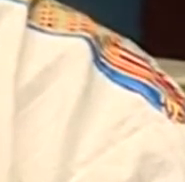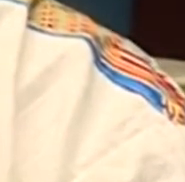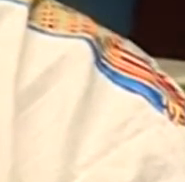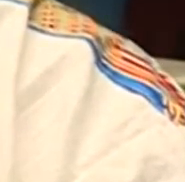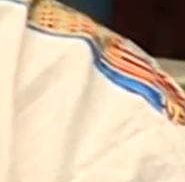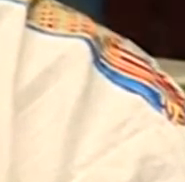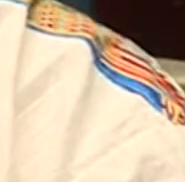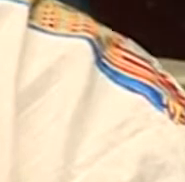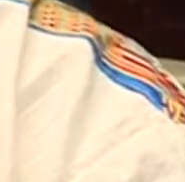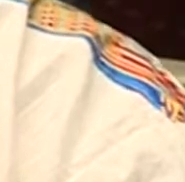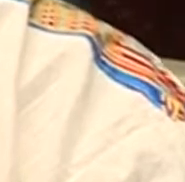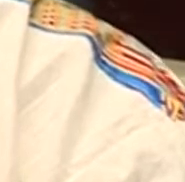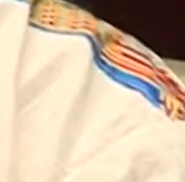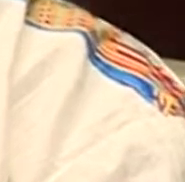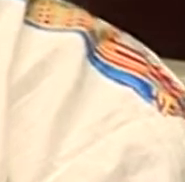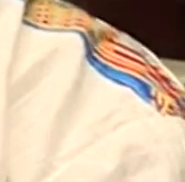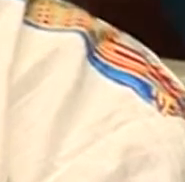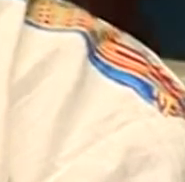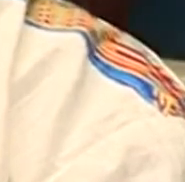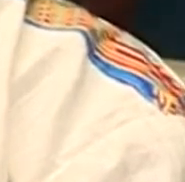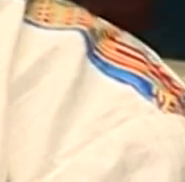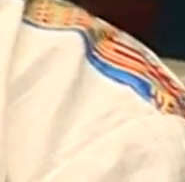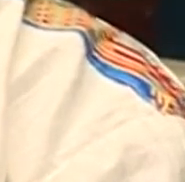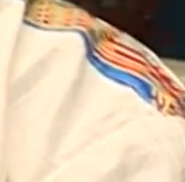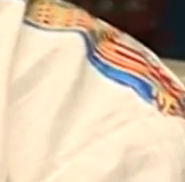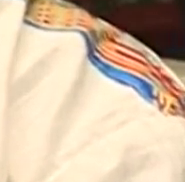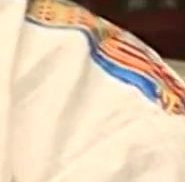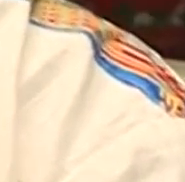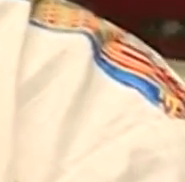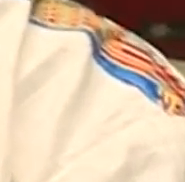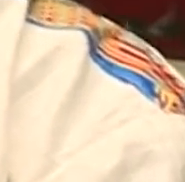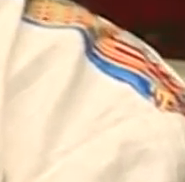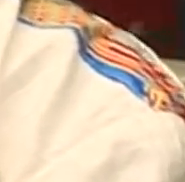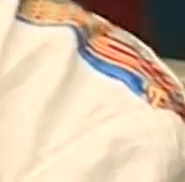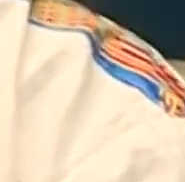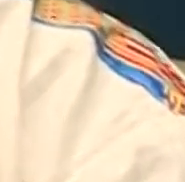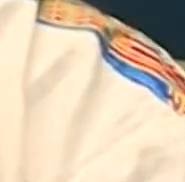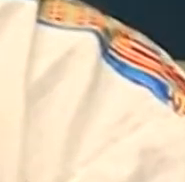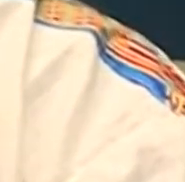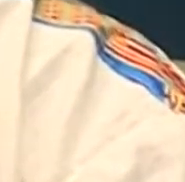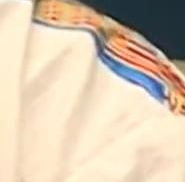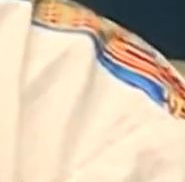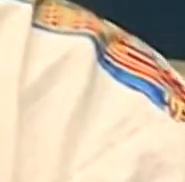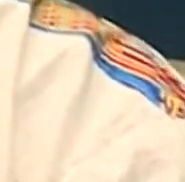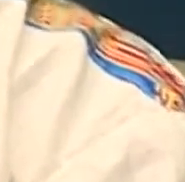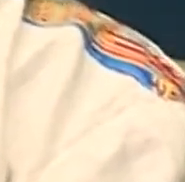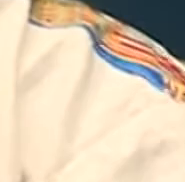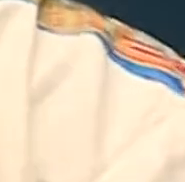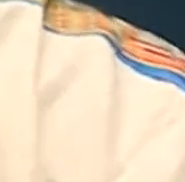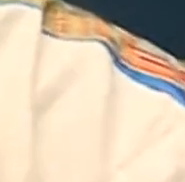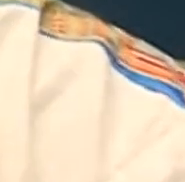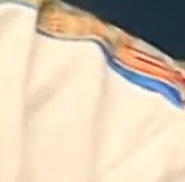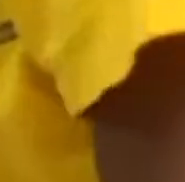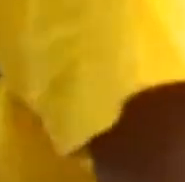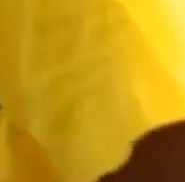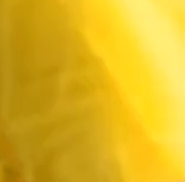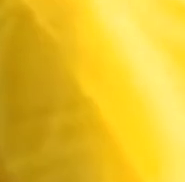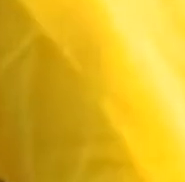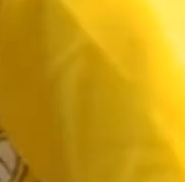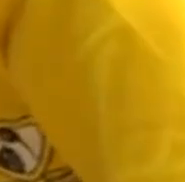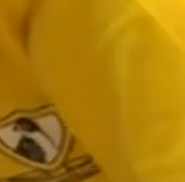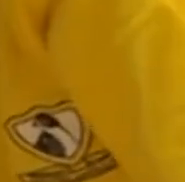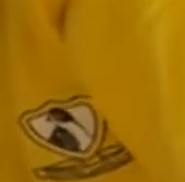And at the present time, of course, I understand I'll live longer, but I cannot live longer than what I've